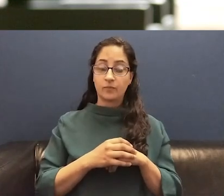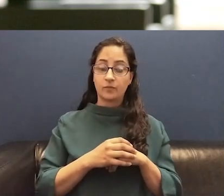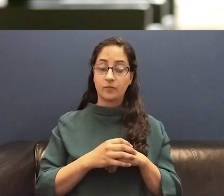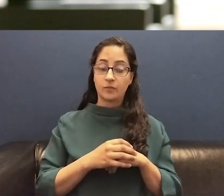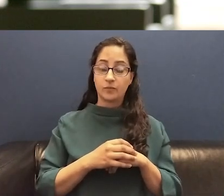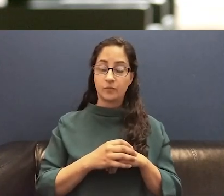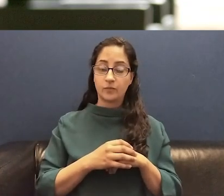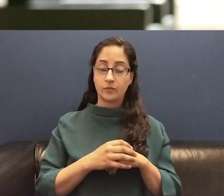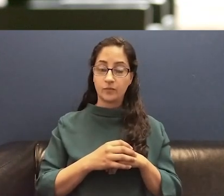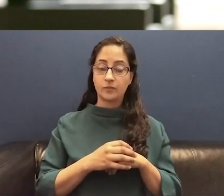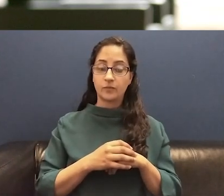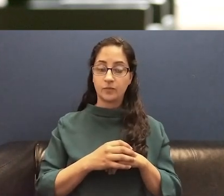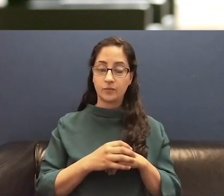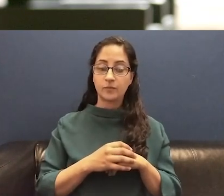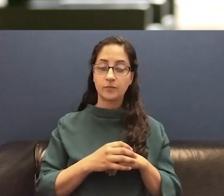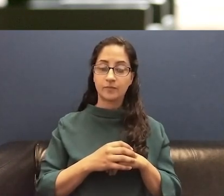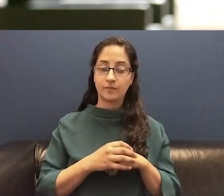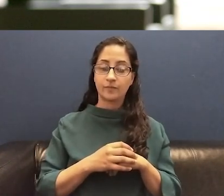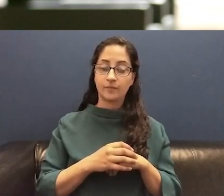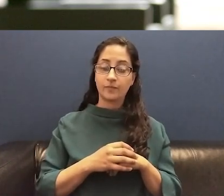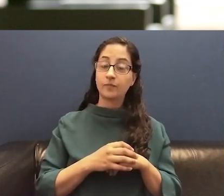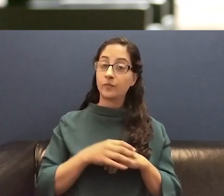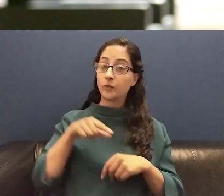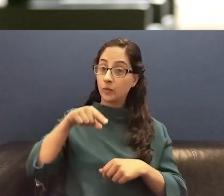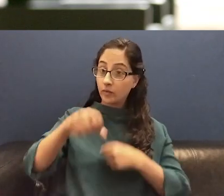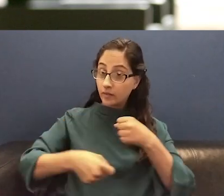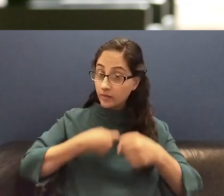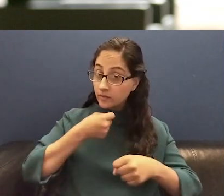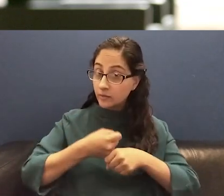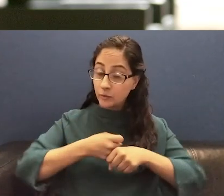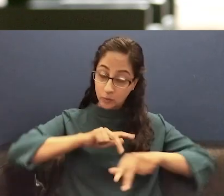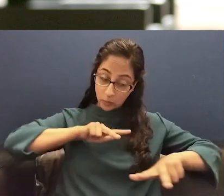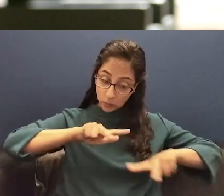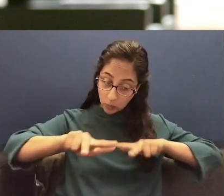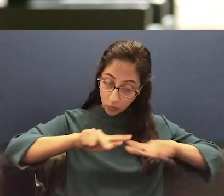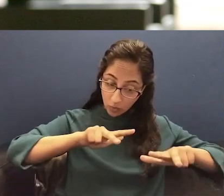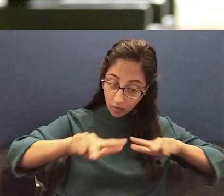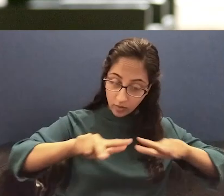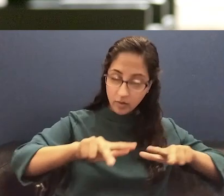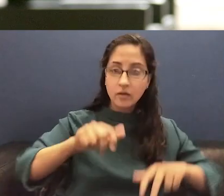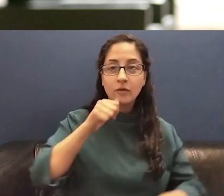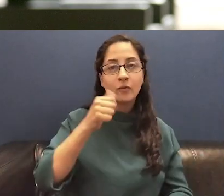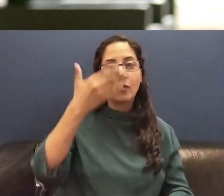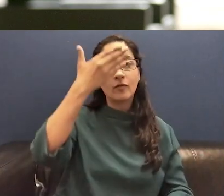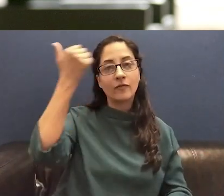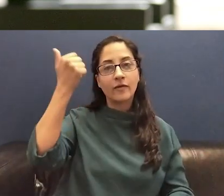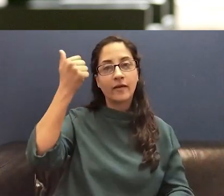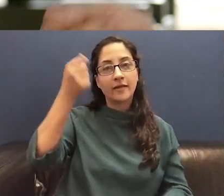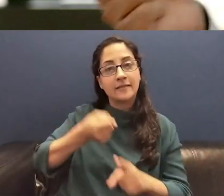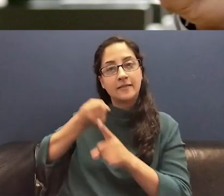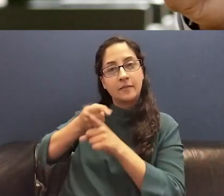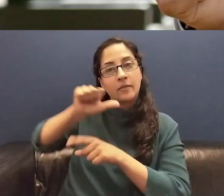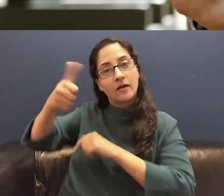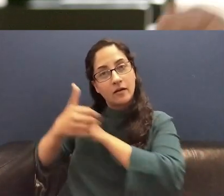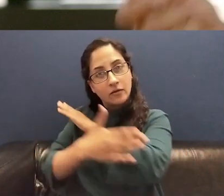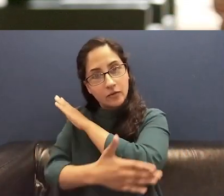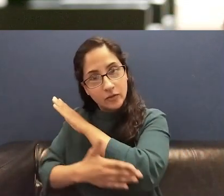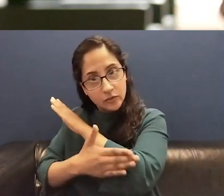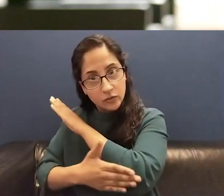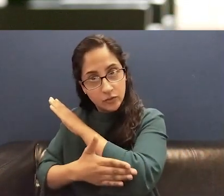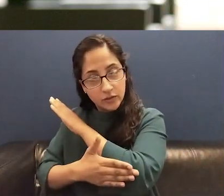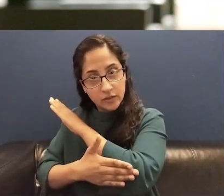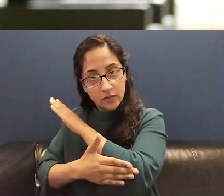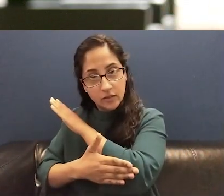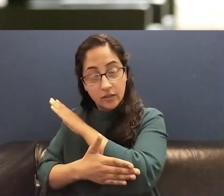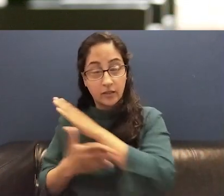the people around the world who have also suffered during the COVID crisis, and to really use this as an opportunity to bring Canadian